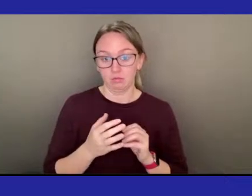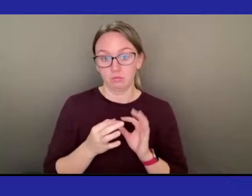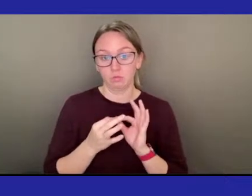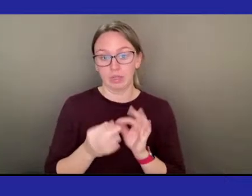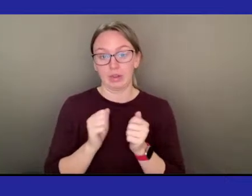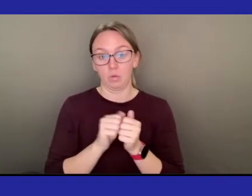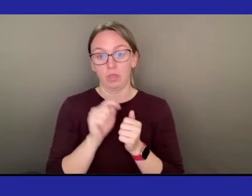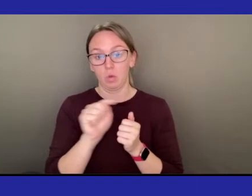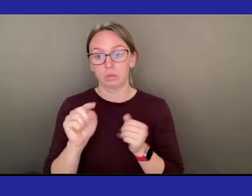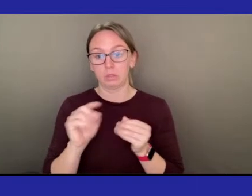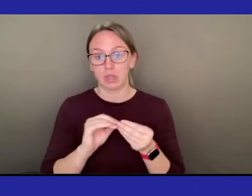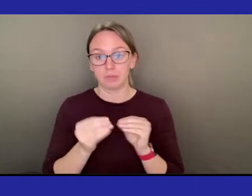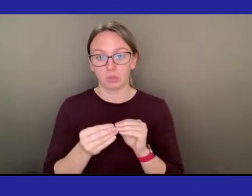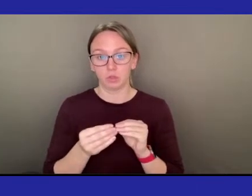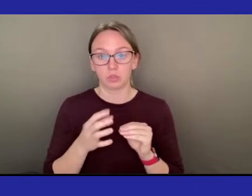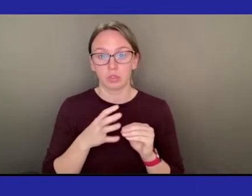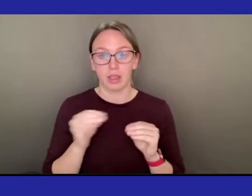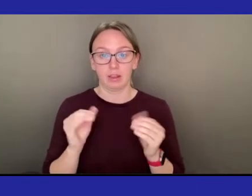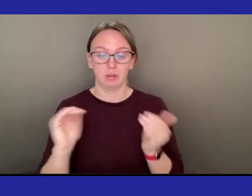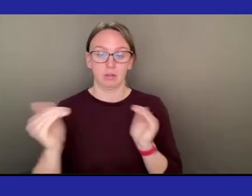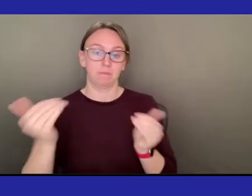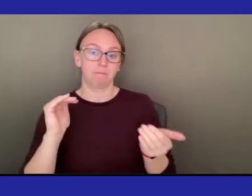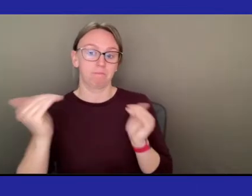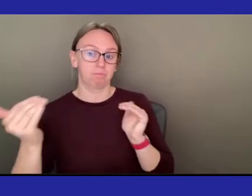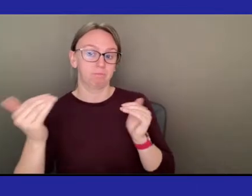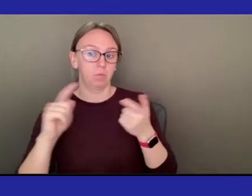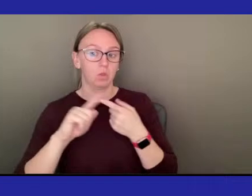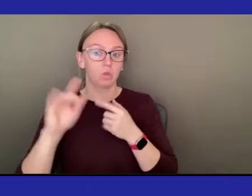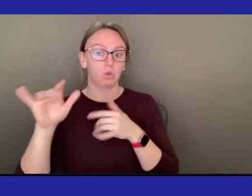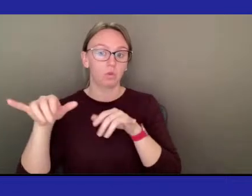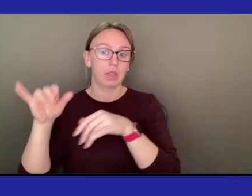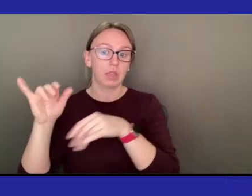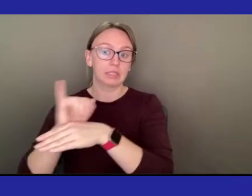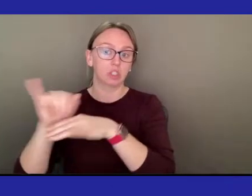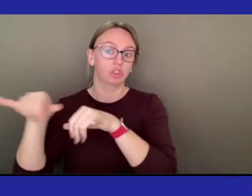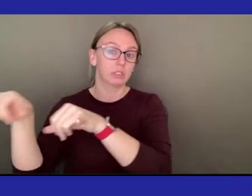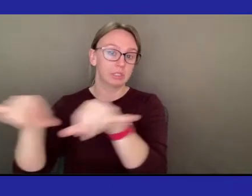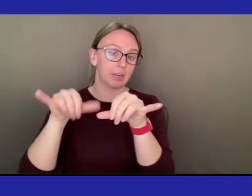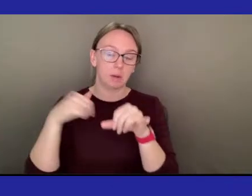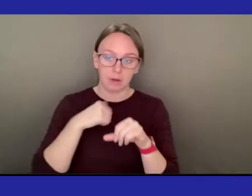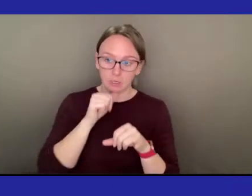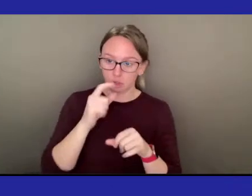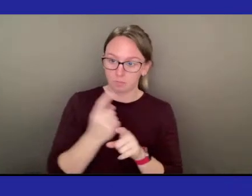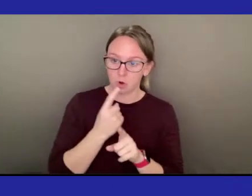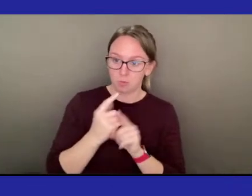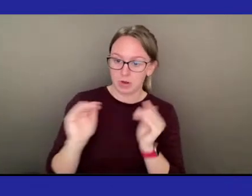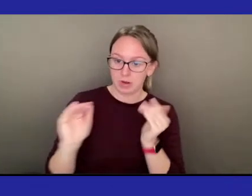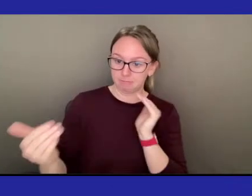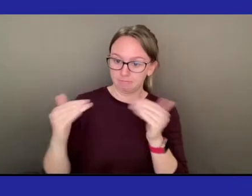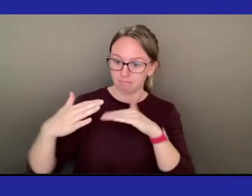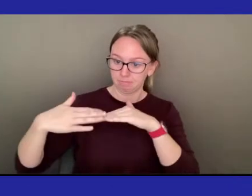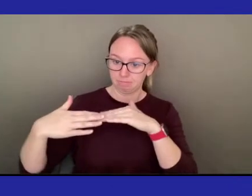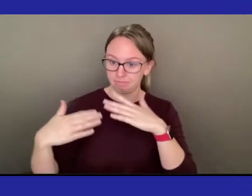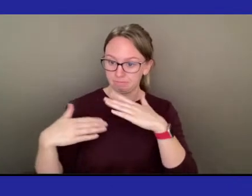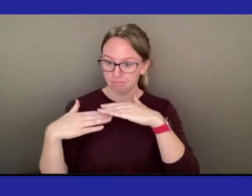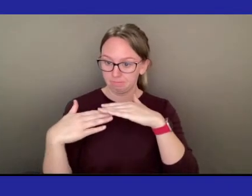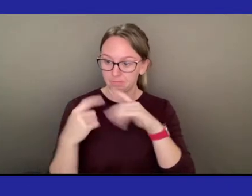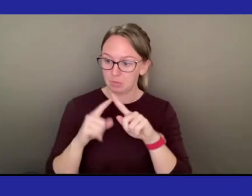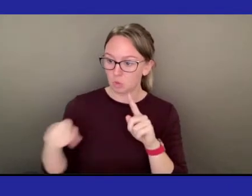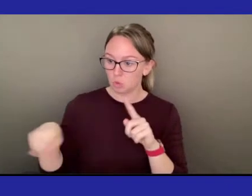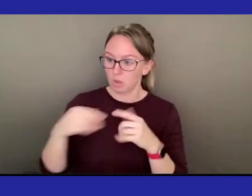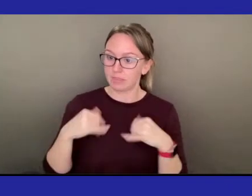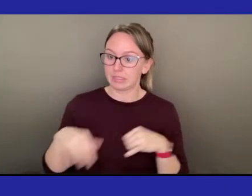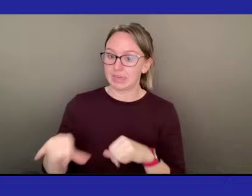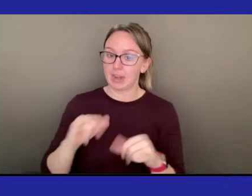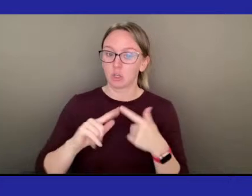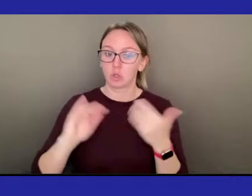to, industry standard. I'm not sure what the appropriate benchmarking is, but Yeah. do you guys have any standards for that? So once